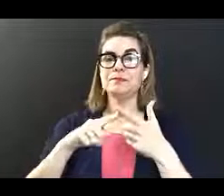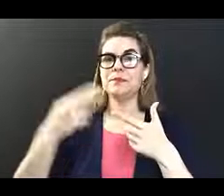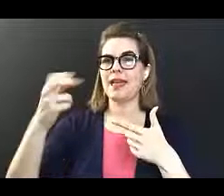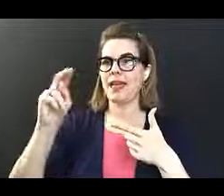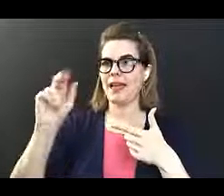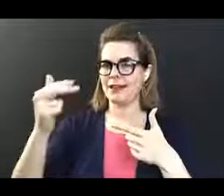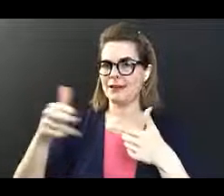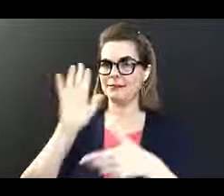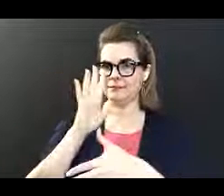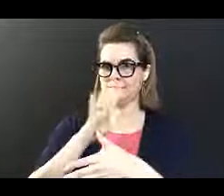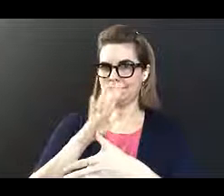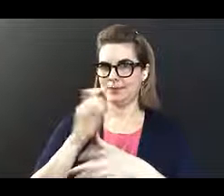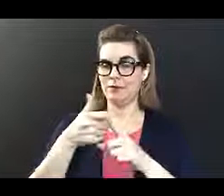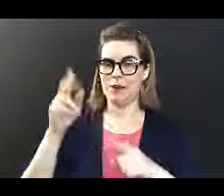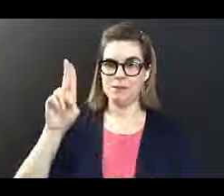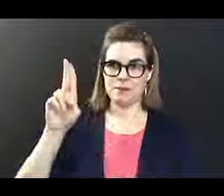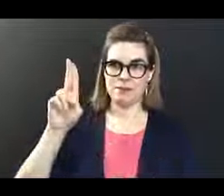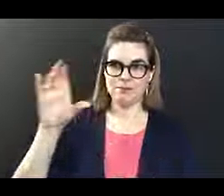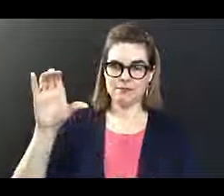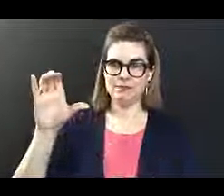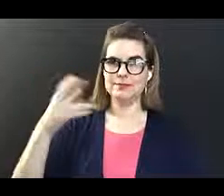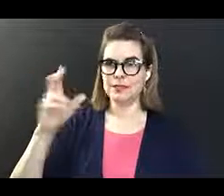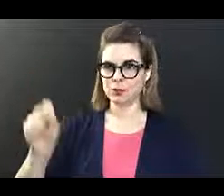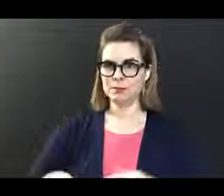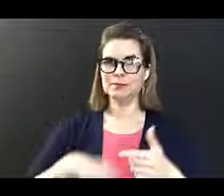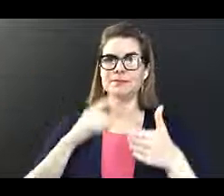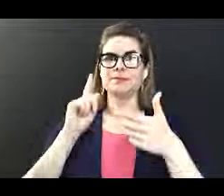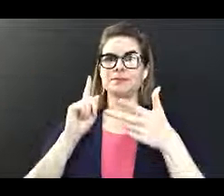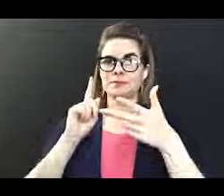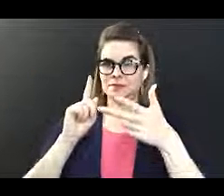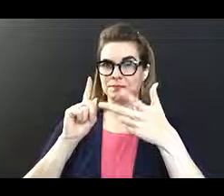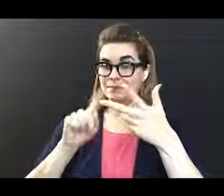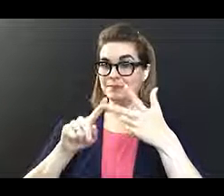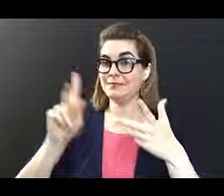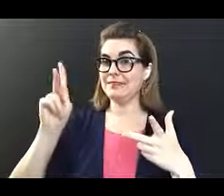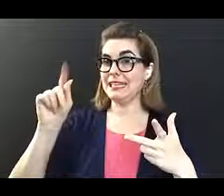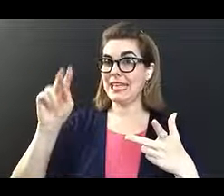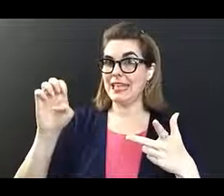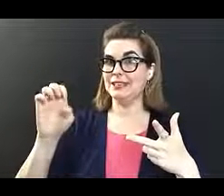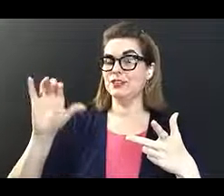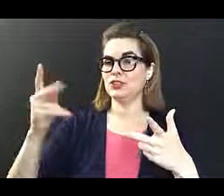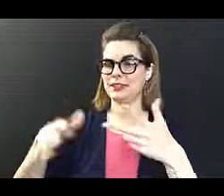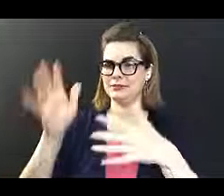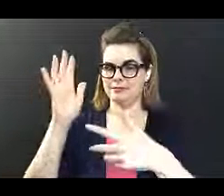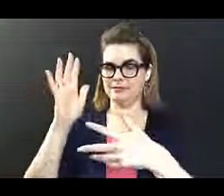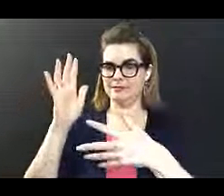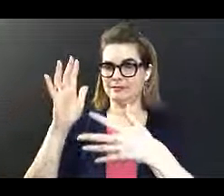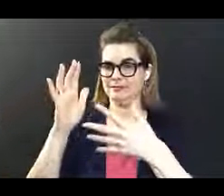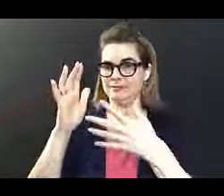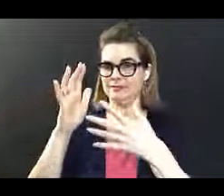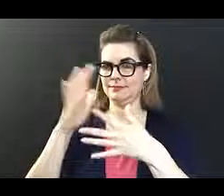12th grader from University City High School. And Kate Chesson, who is a 11th grader from Sarah High School.